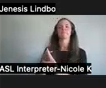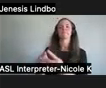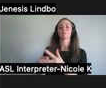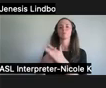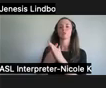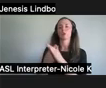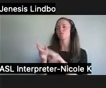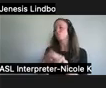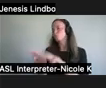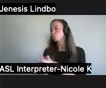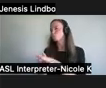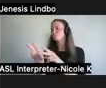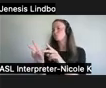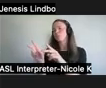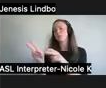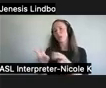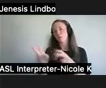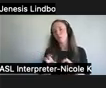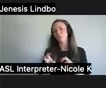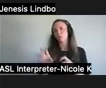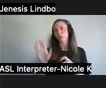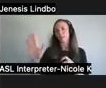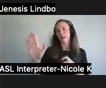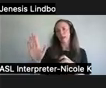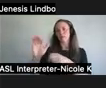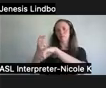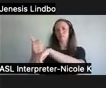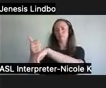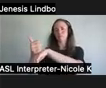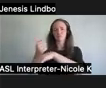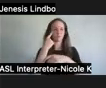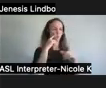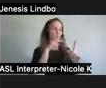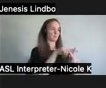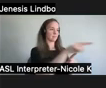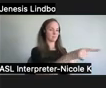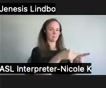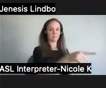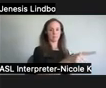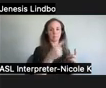just set download someone with one of those profiles that somebody's already used to complete some of those video games.